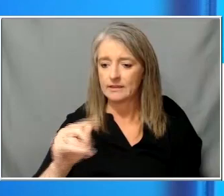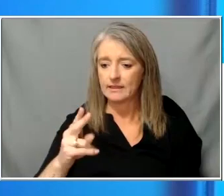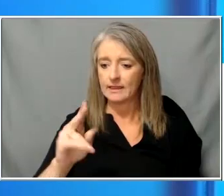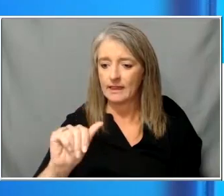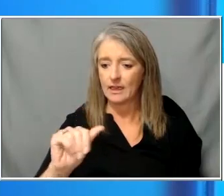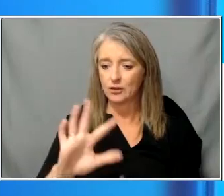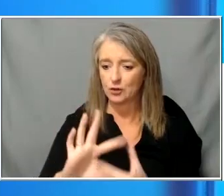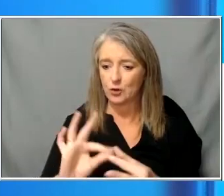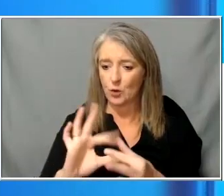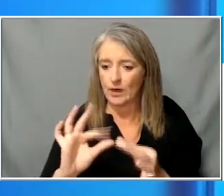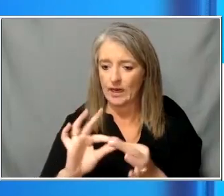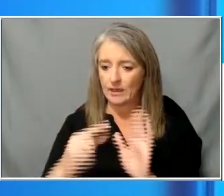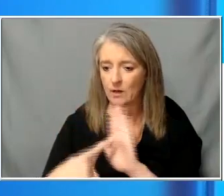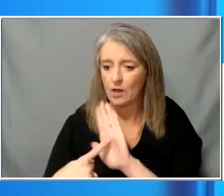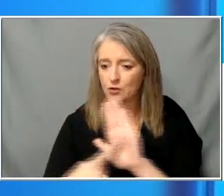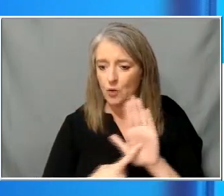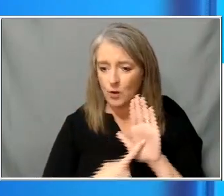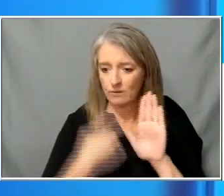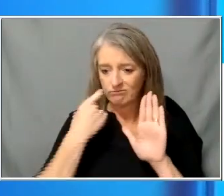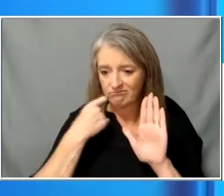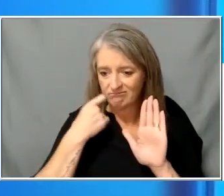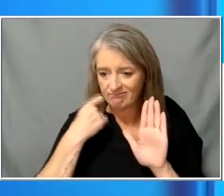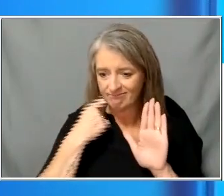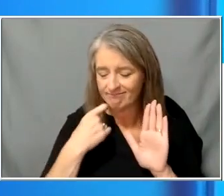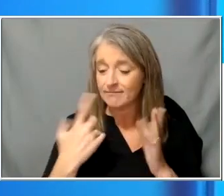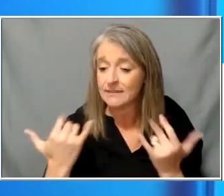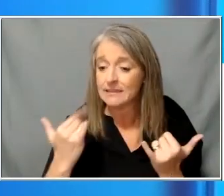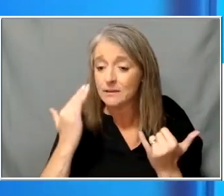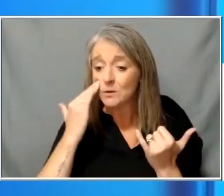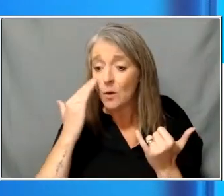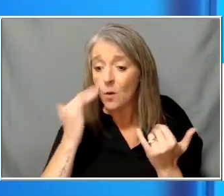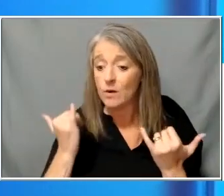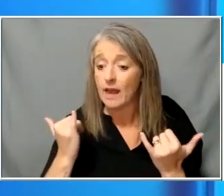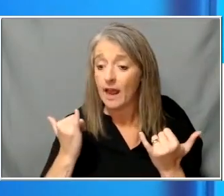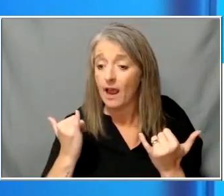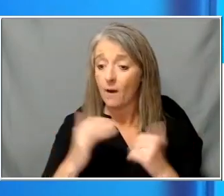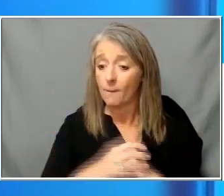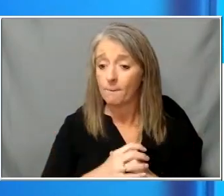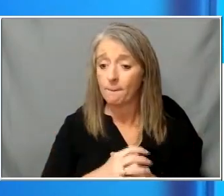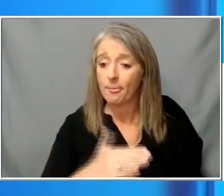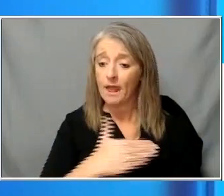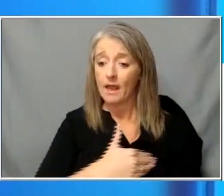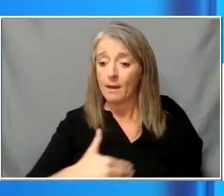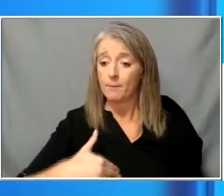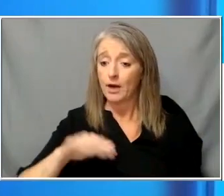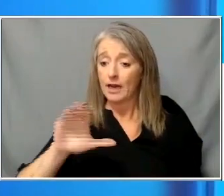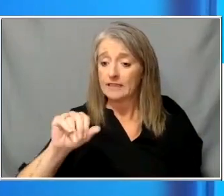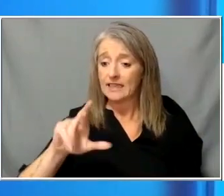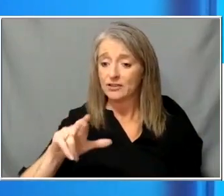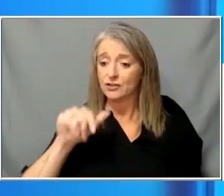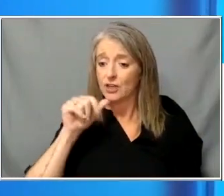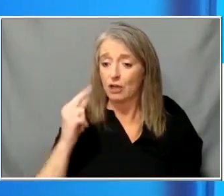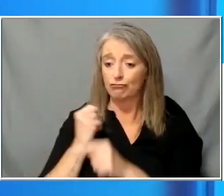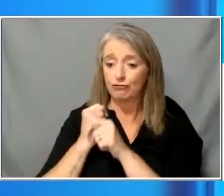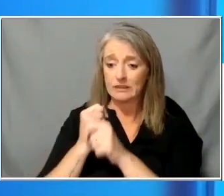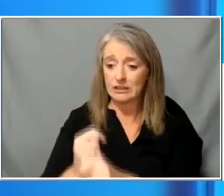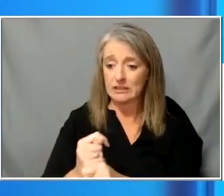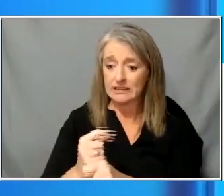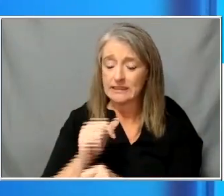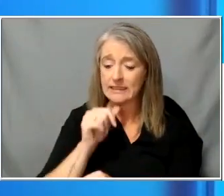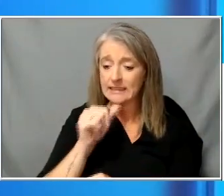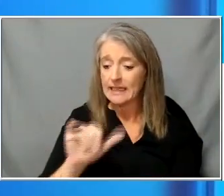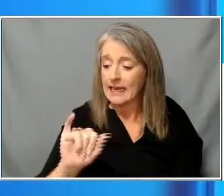a little bit ago, and what we know now is that in breast cancer, not traditionally thought to be a very